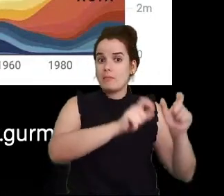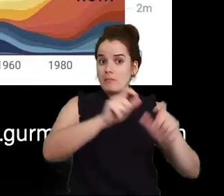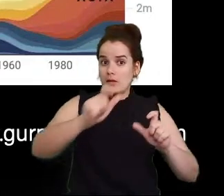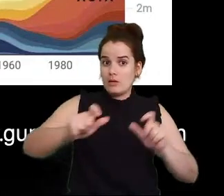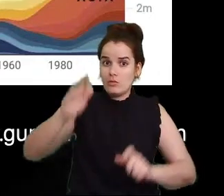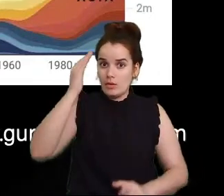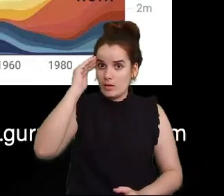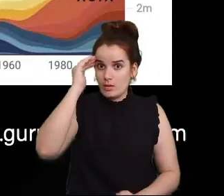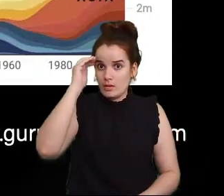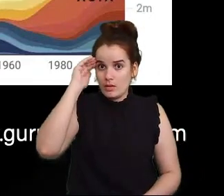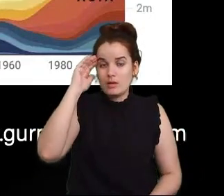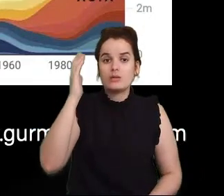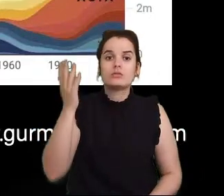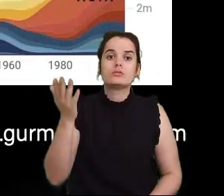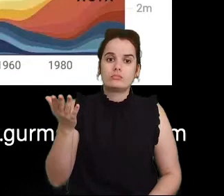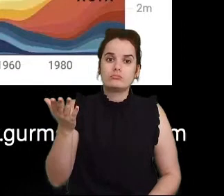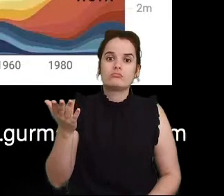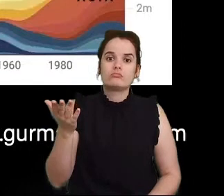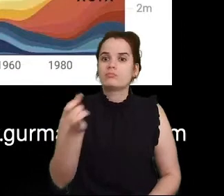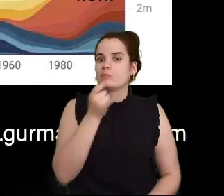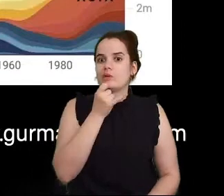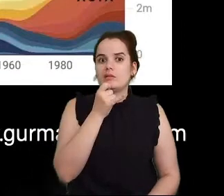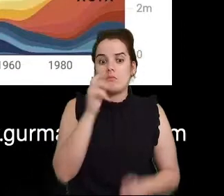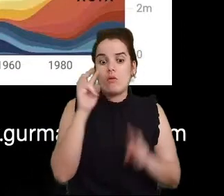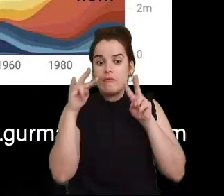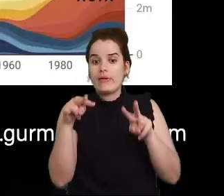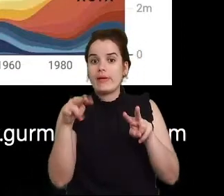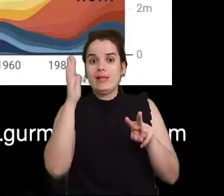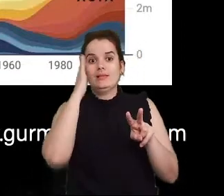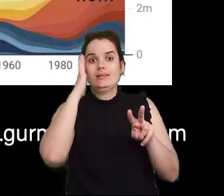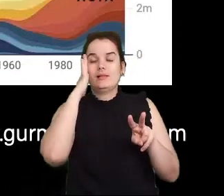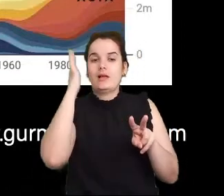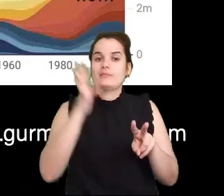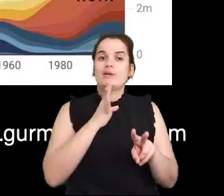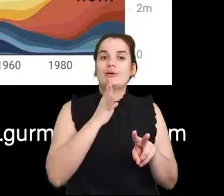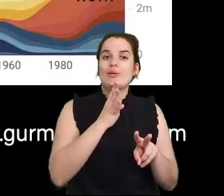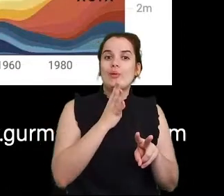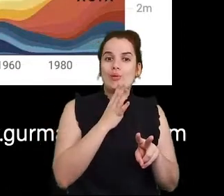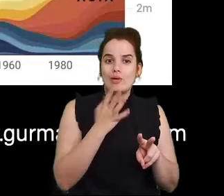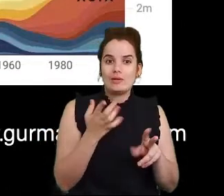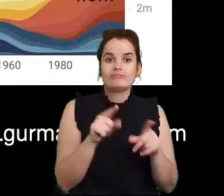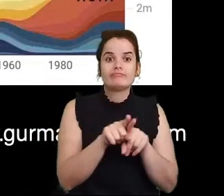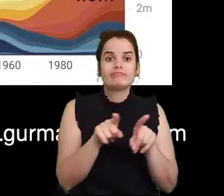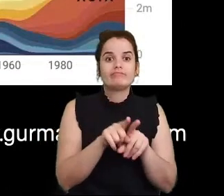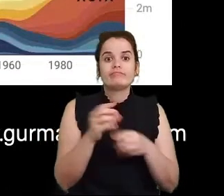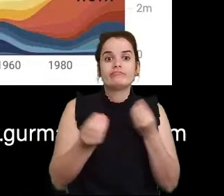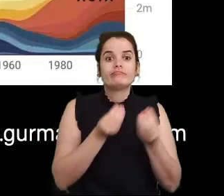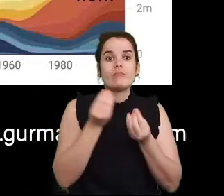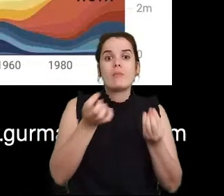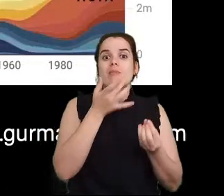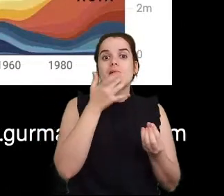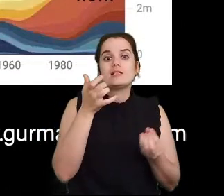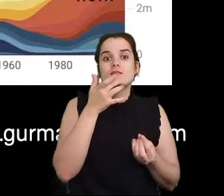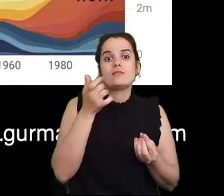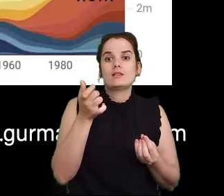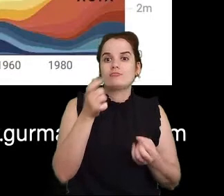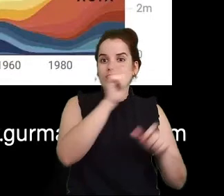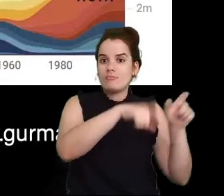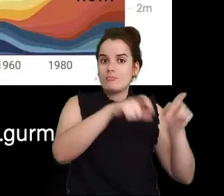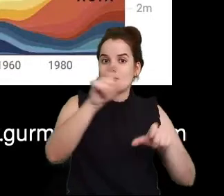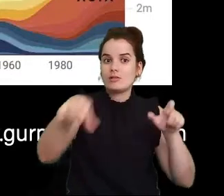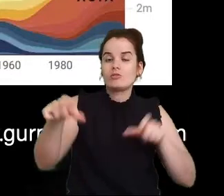be easier for more and more people to get what your viz means if it follows a chart type